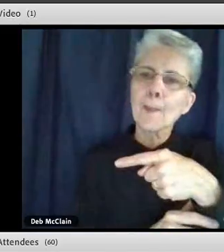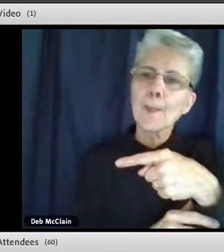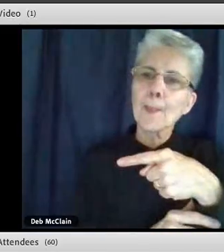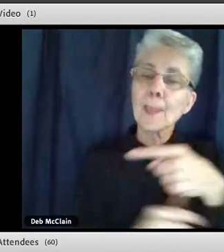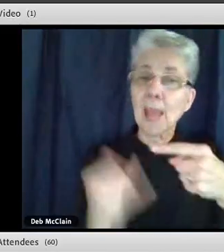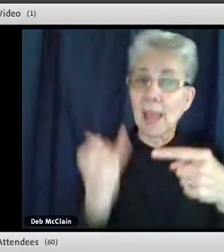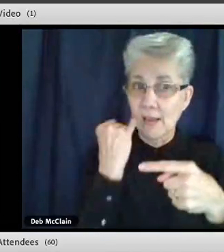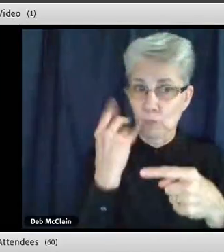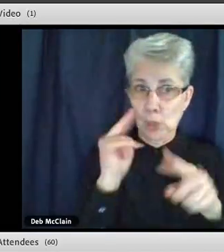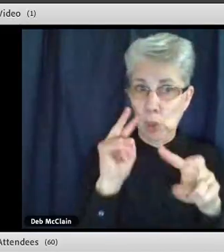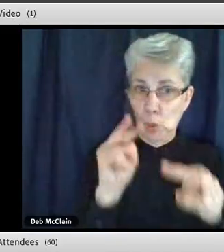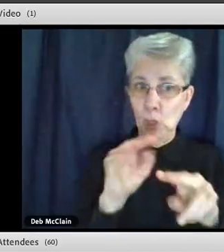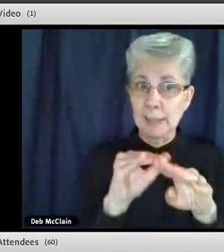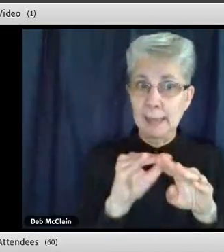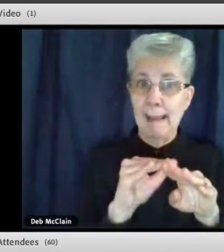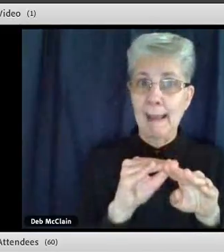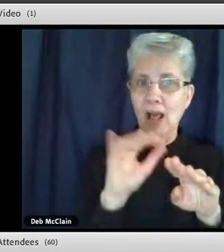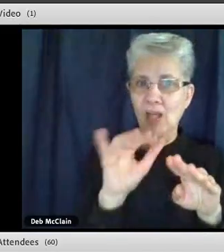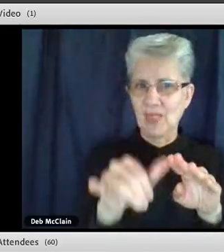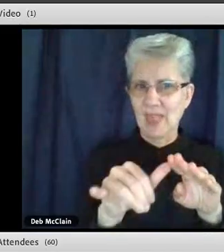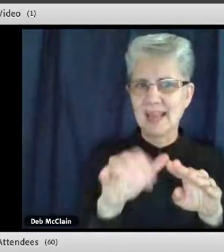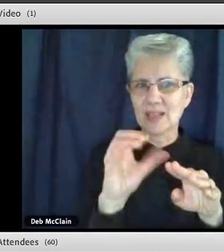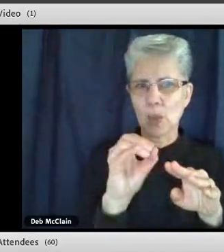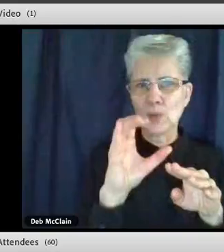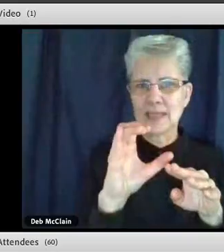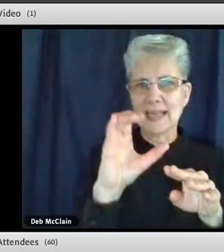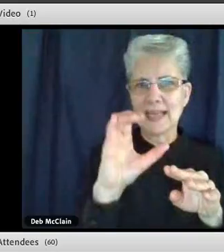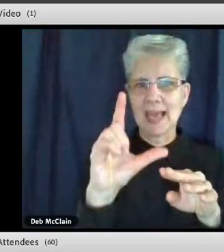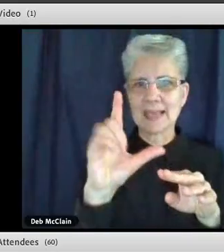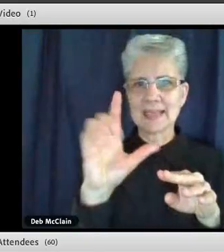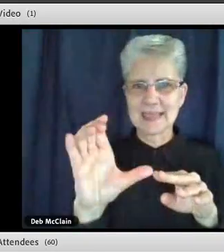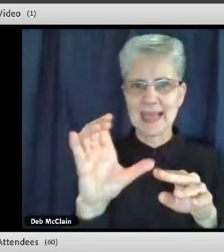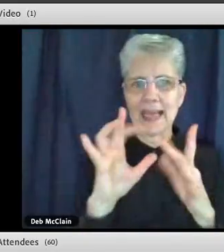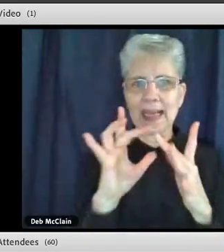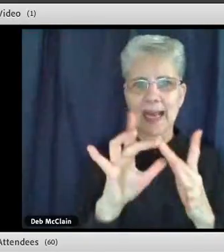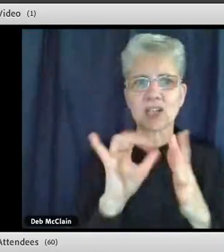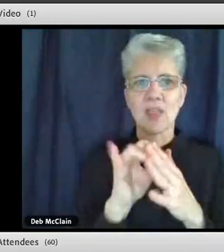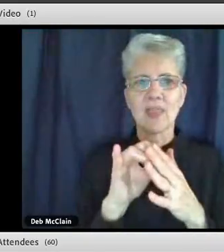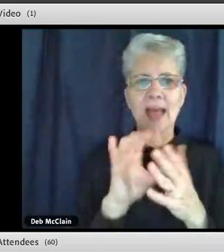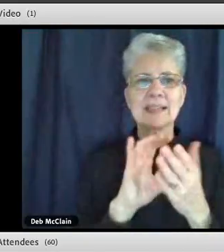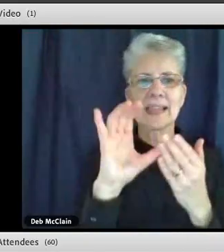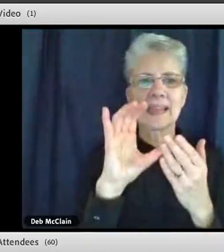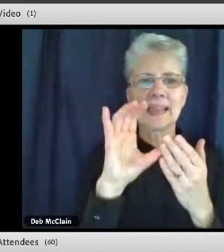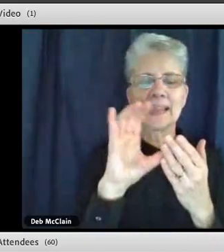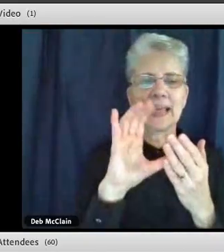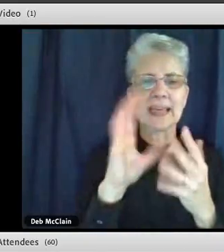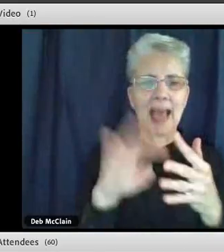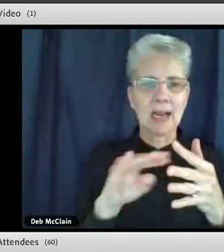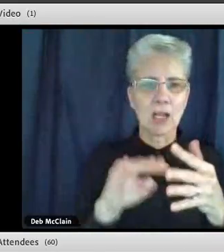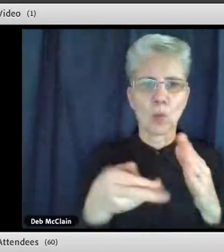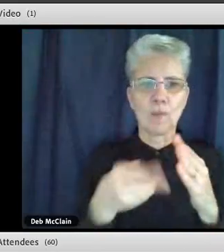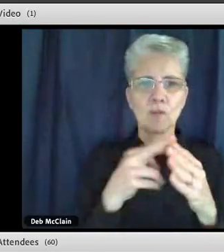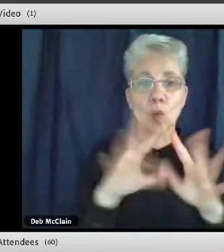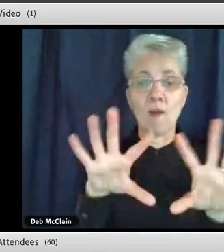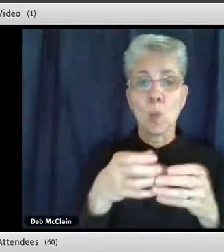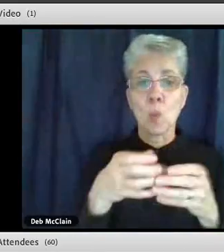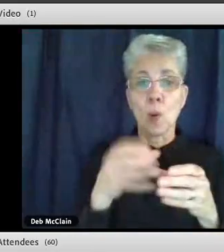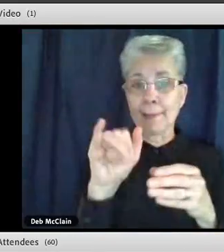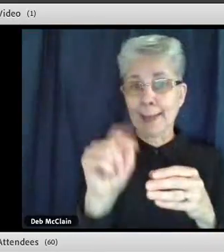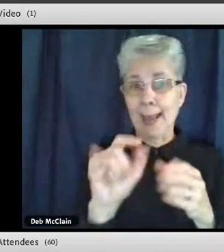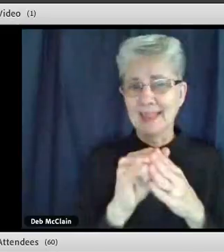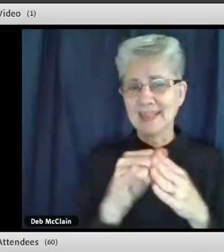at, this is Oclc Connection. So this is like the cataloger view of WorldCat. Here is just kind of a